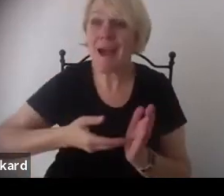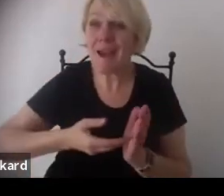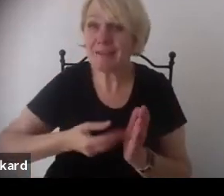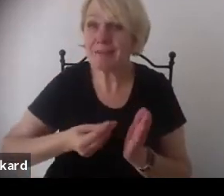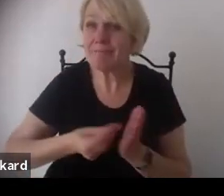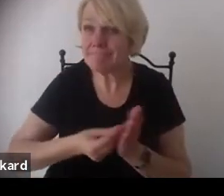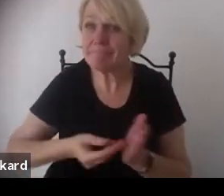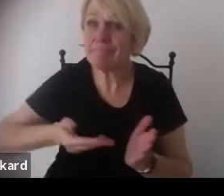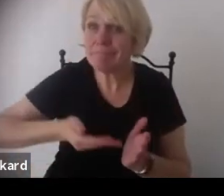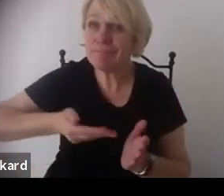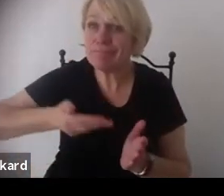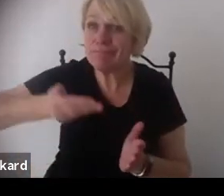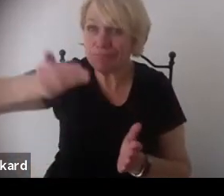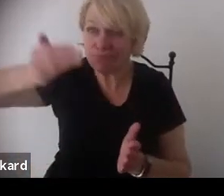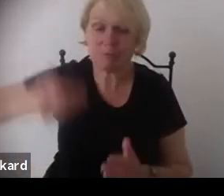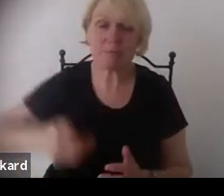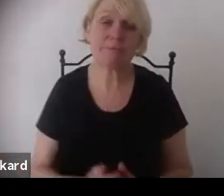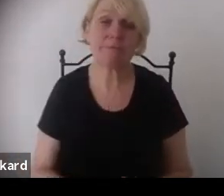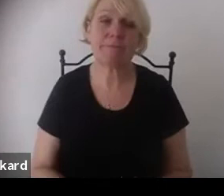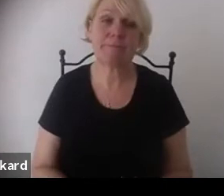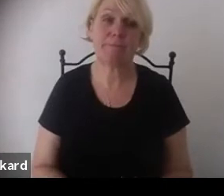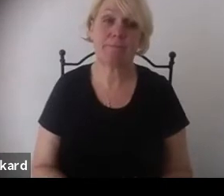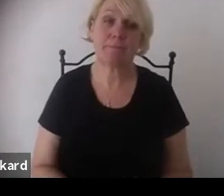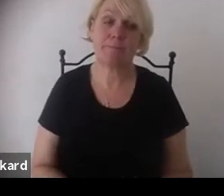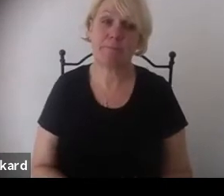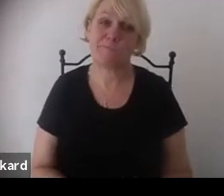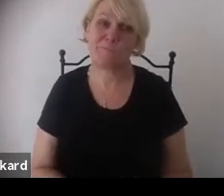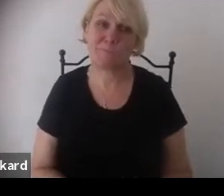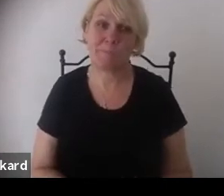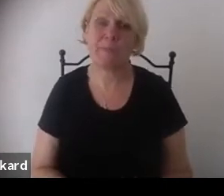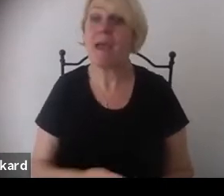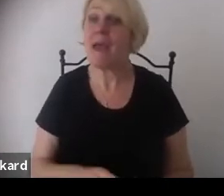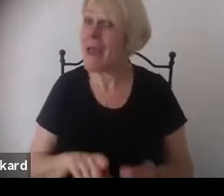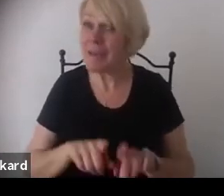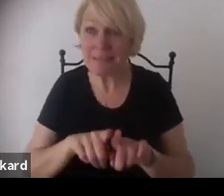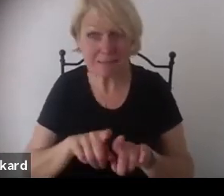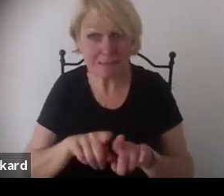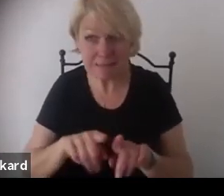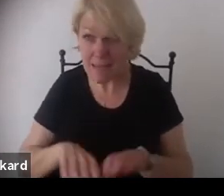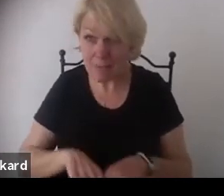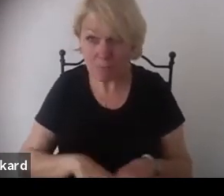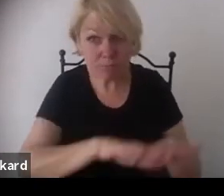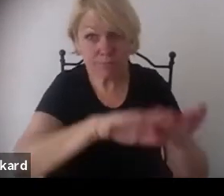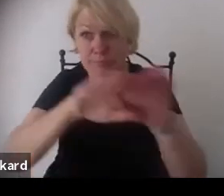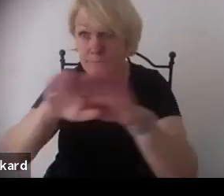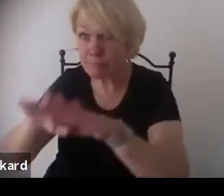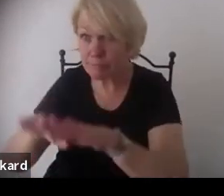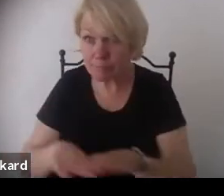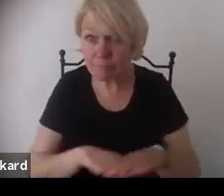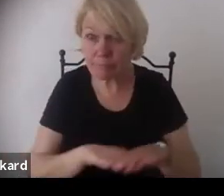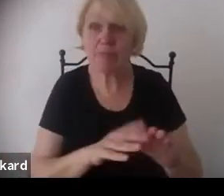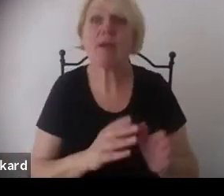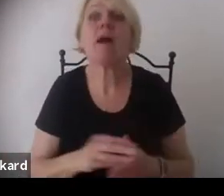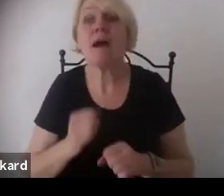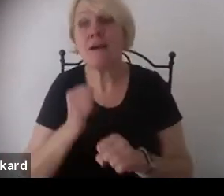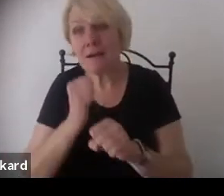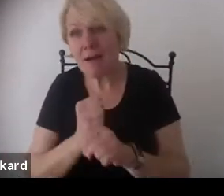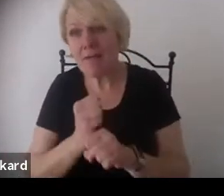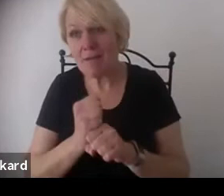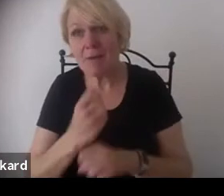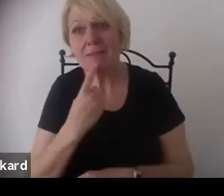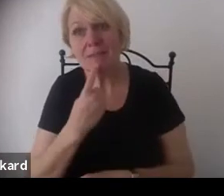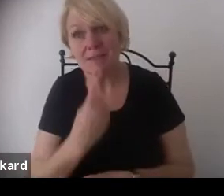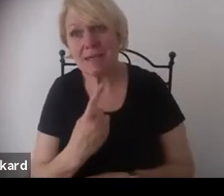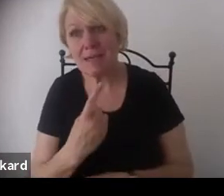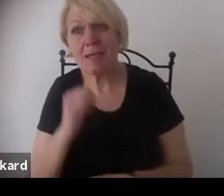quite a lot of extra cost, which is the same across the whole of the NHS. So the government have given a commitment that they will